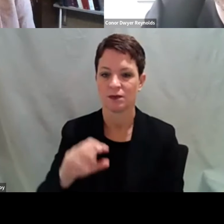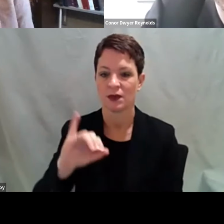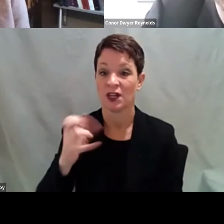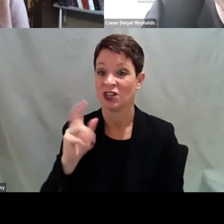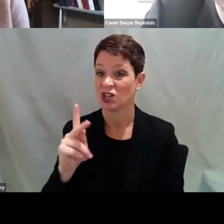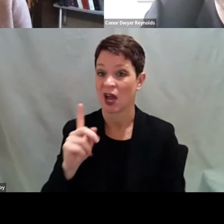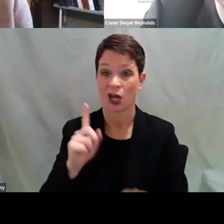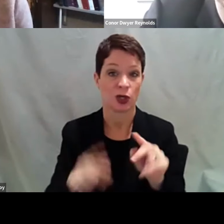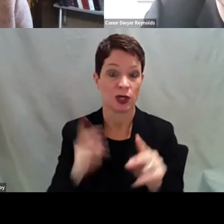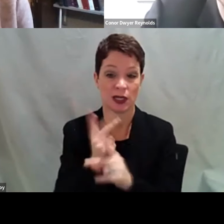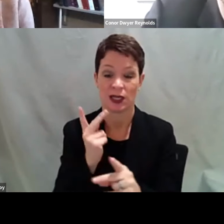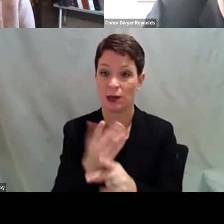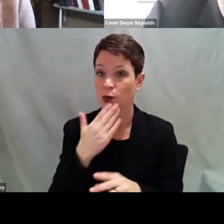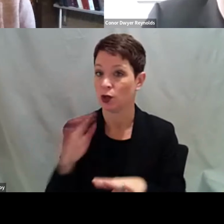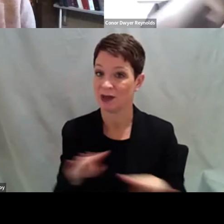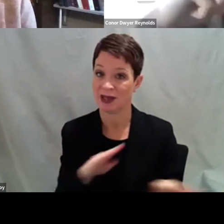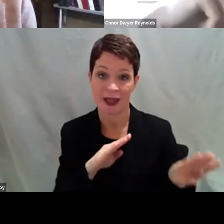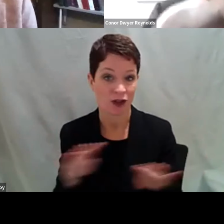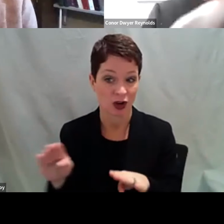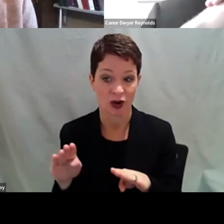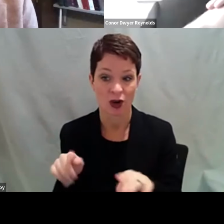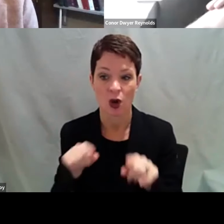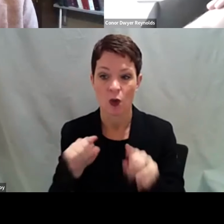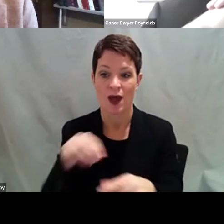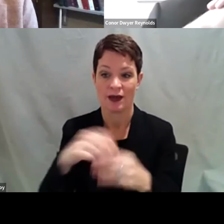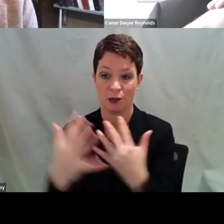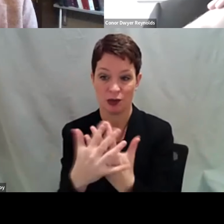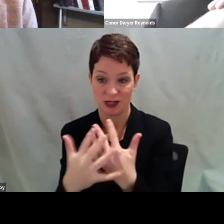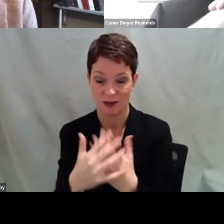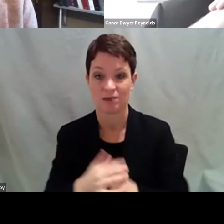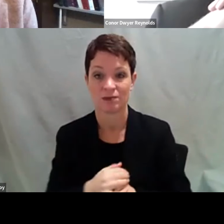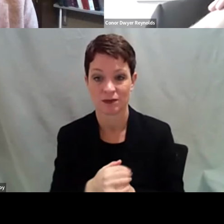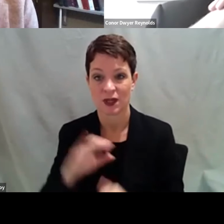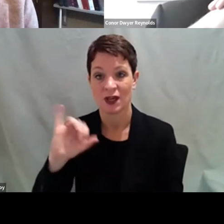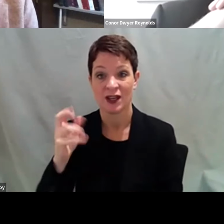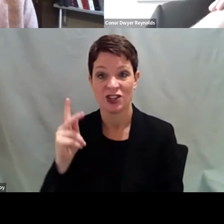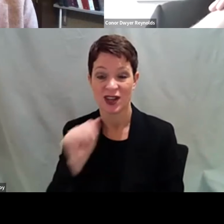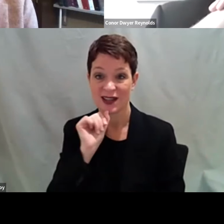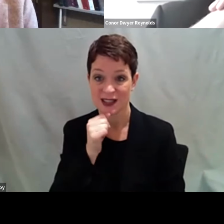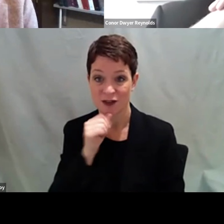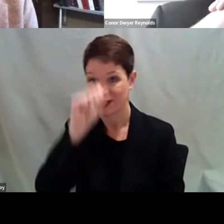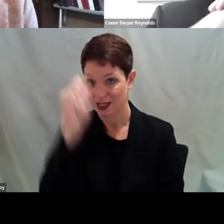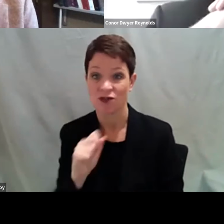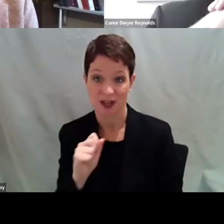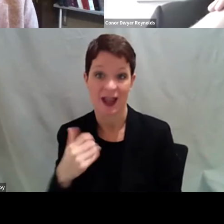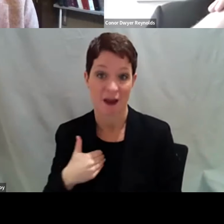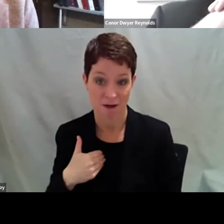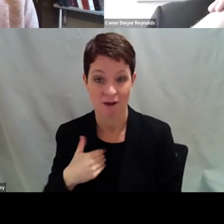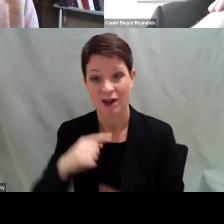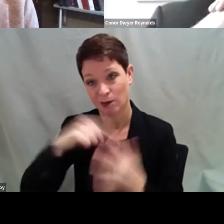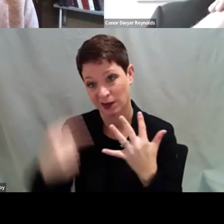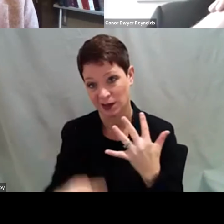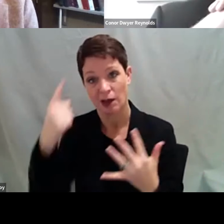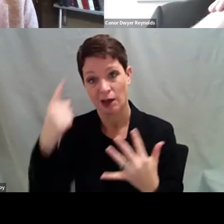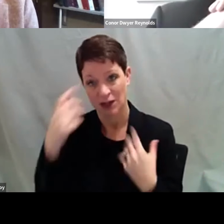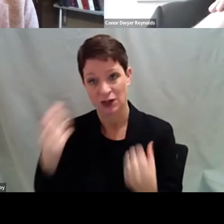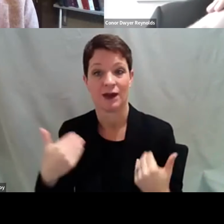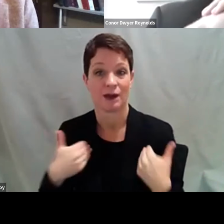to maintain good behavior while in prison. Jack suffers from schizophrenia, among other mental